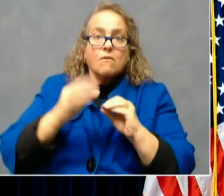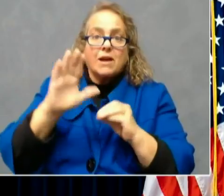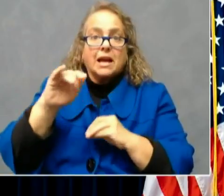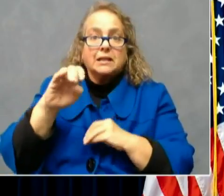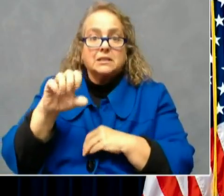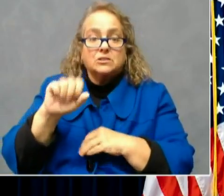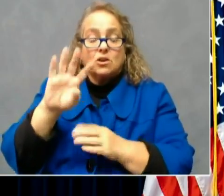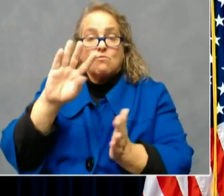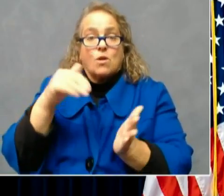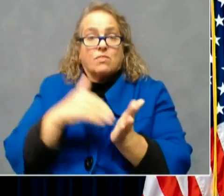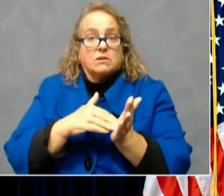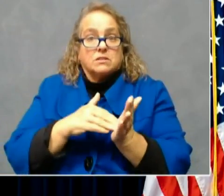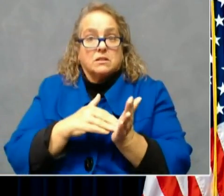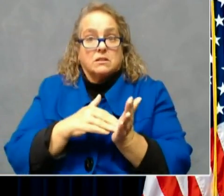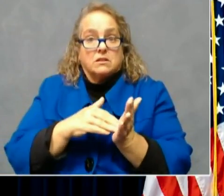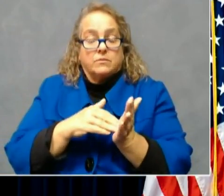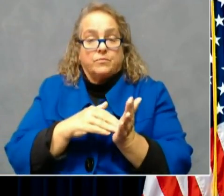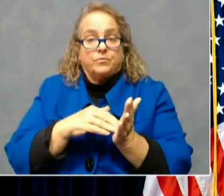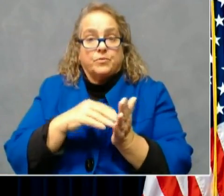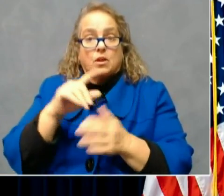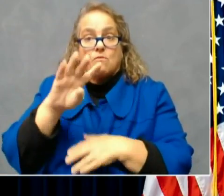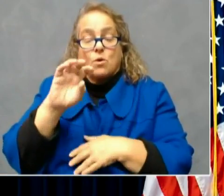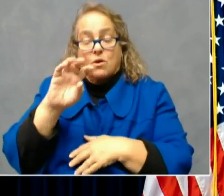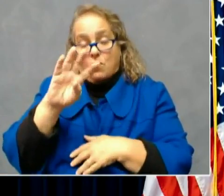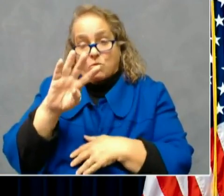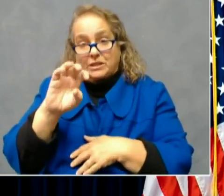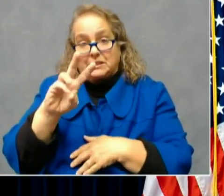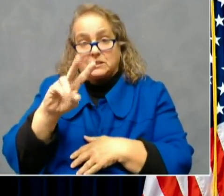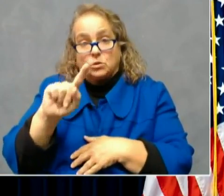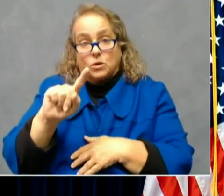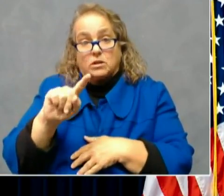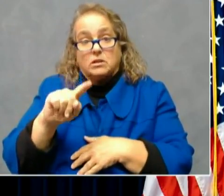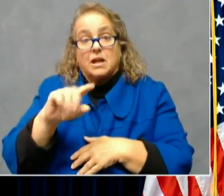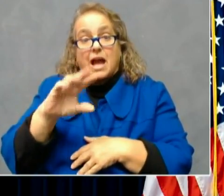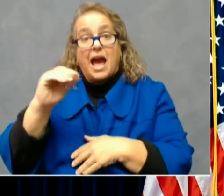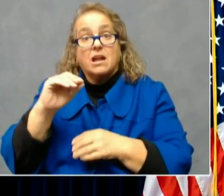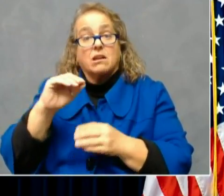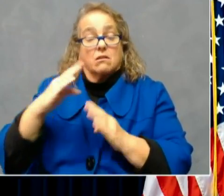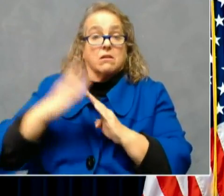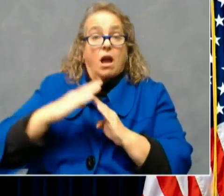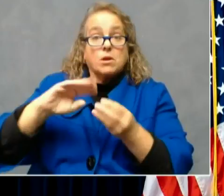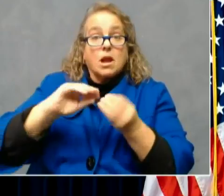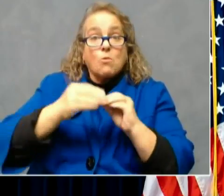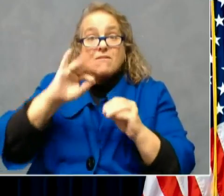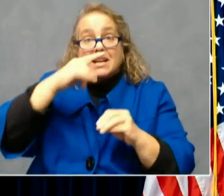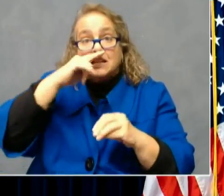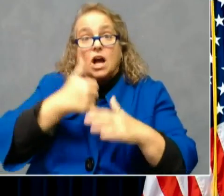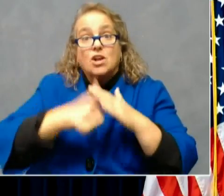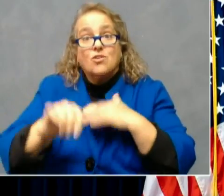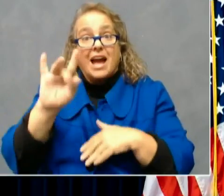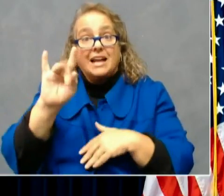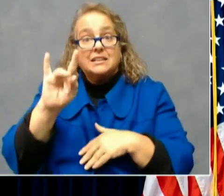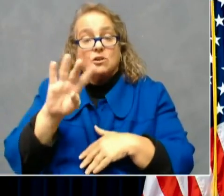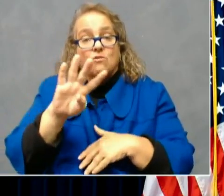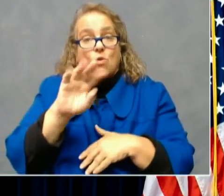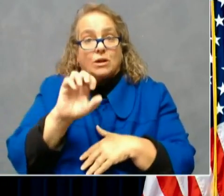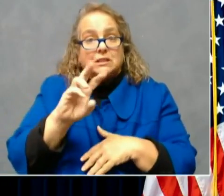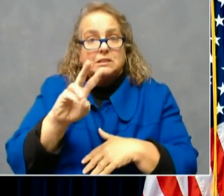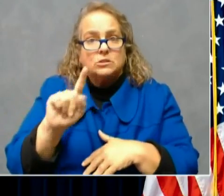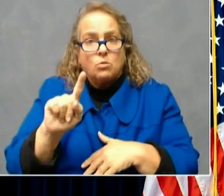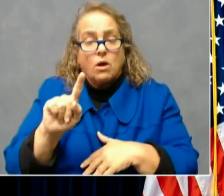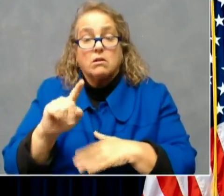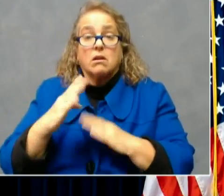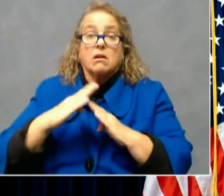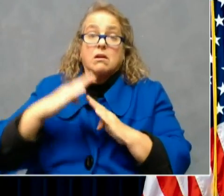4,151. Record number of kids under 18 testing positive, 461. Record number of